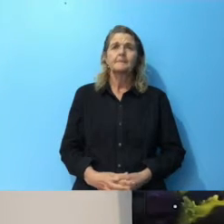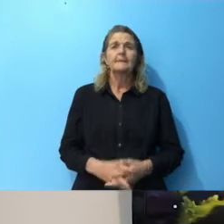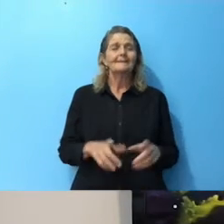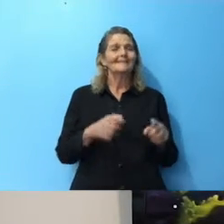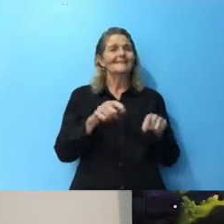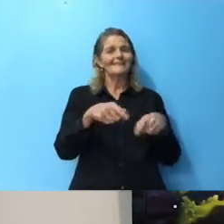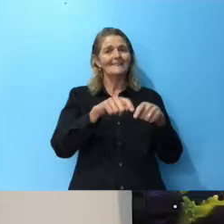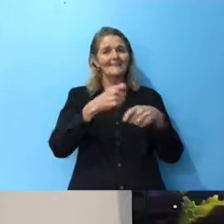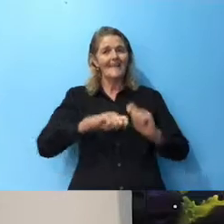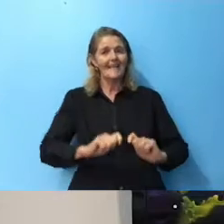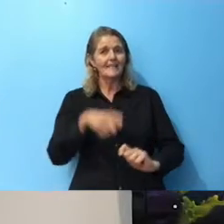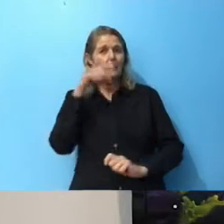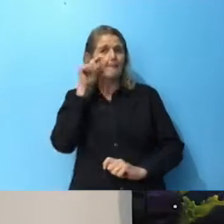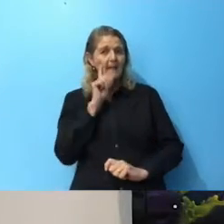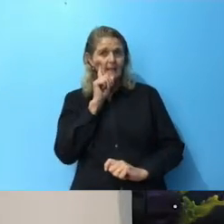Now I'm going to jump to the pink.